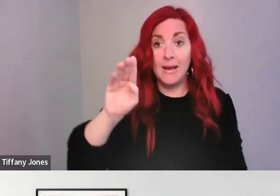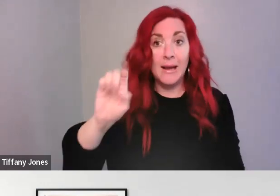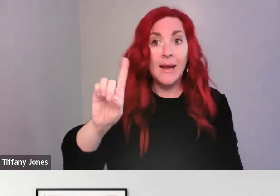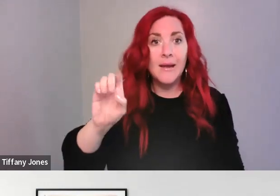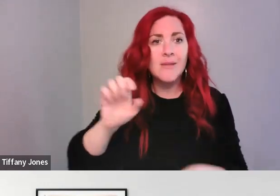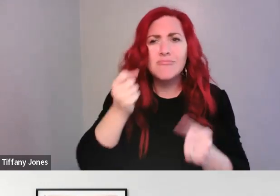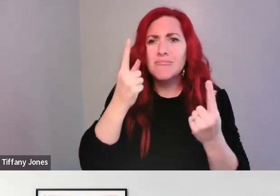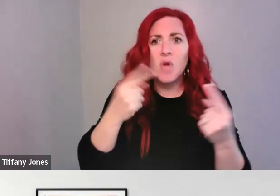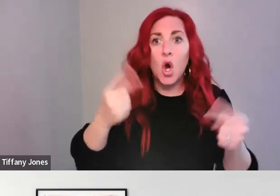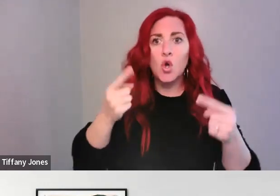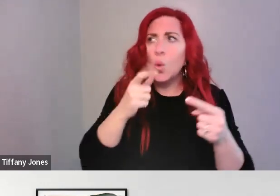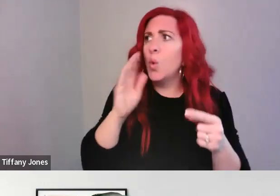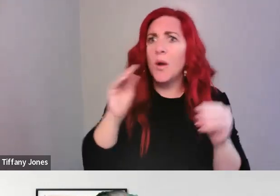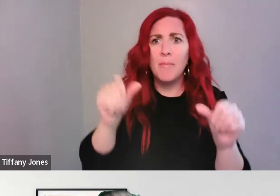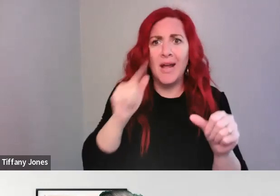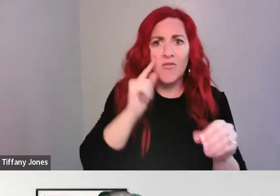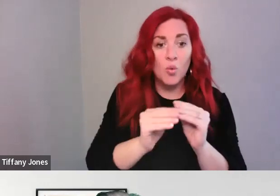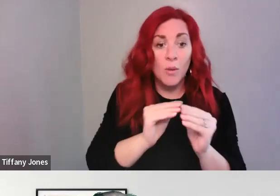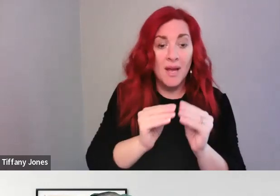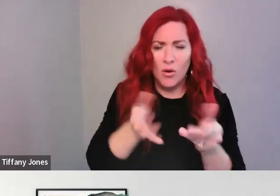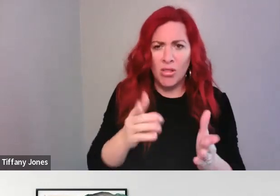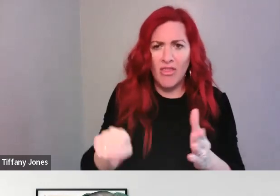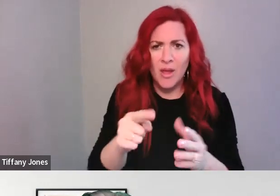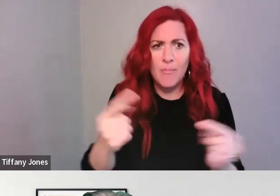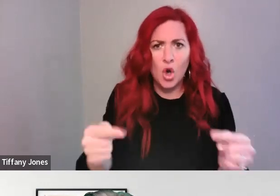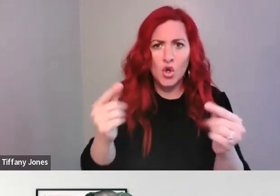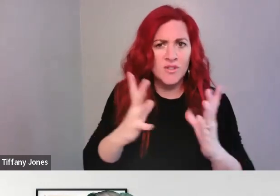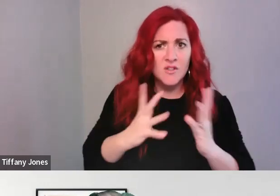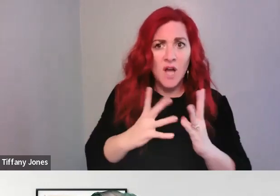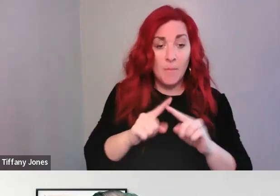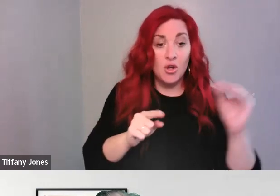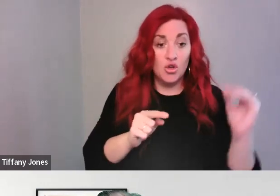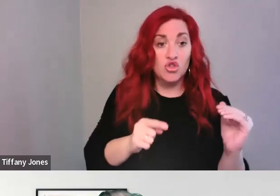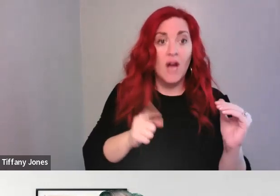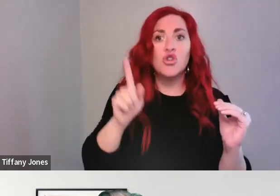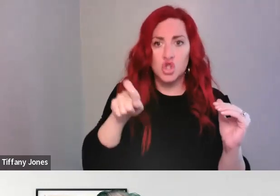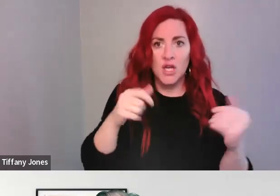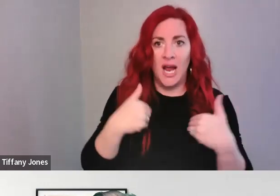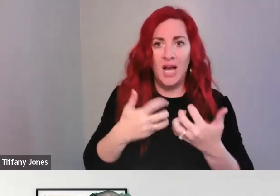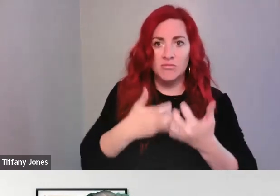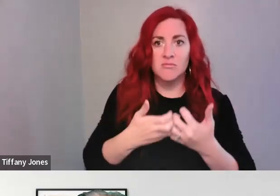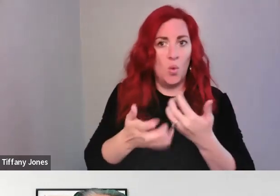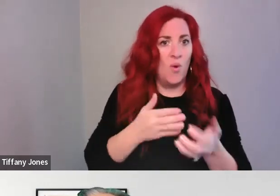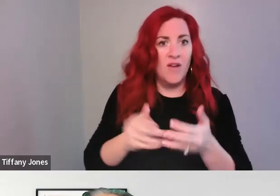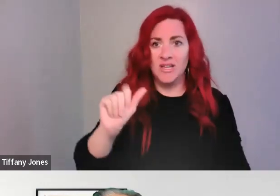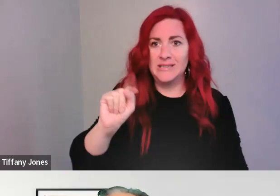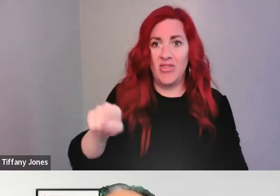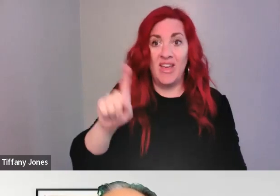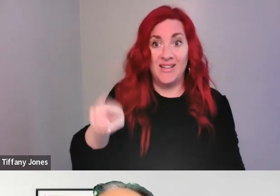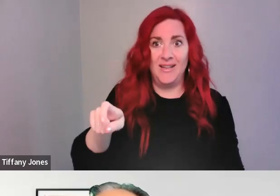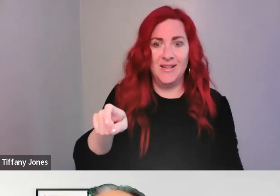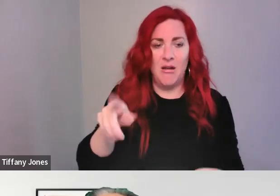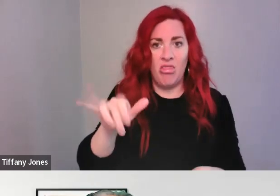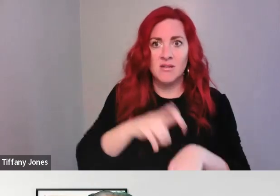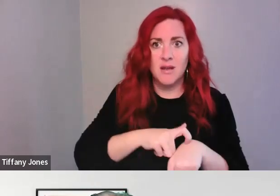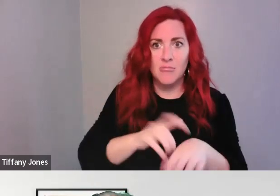for a repair, let them have that argument, but your child should get what they need in the meantime. So, my big tips are